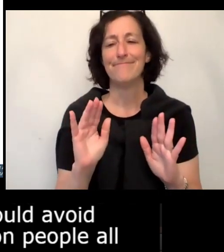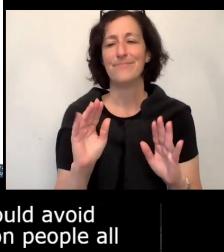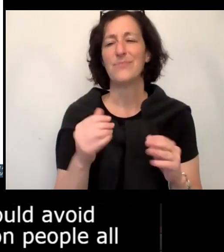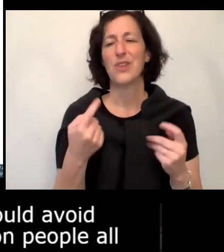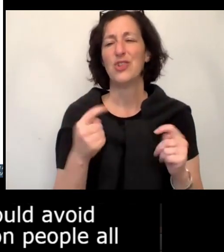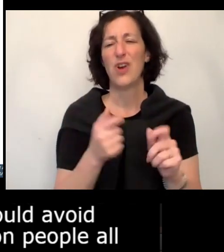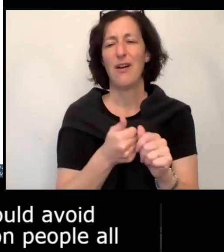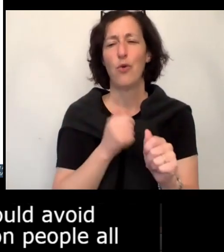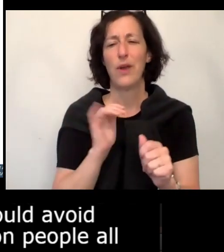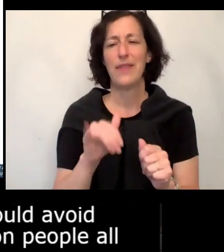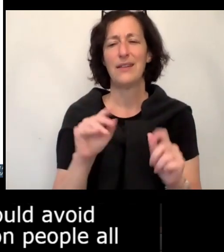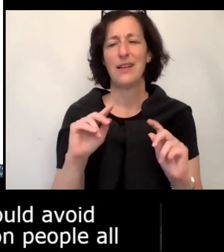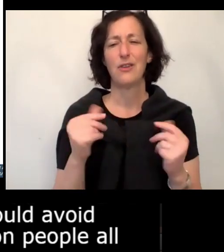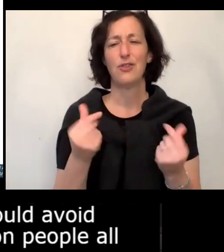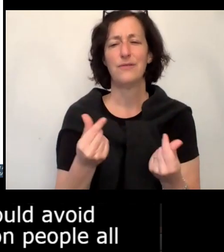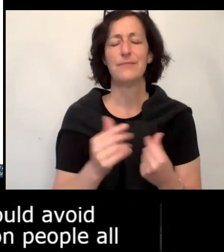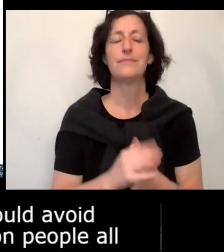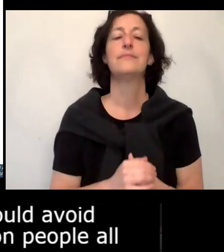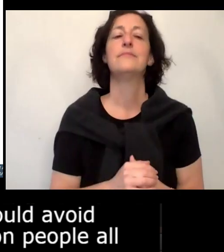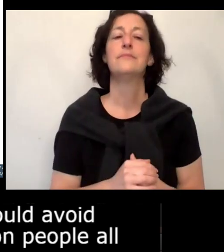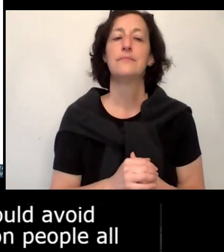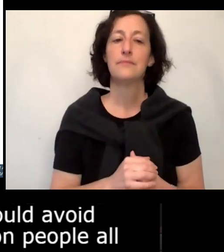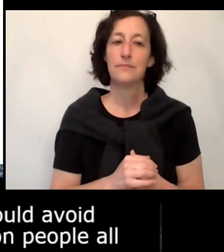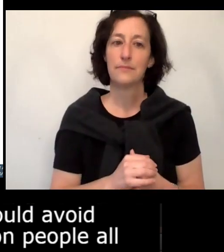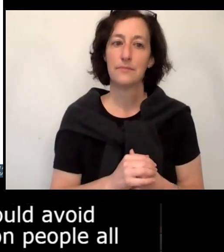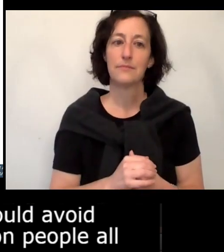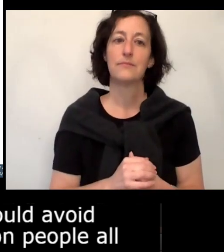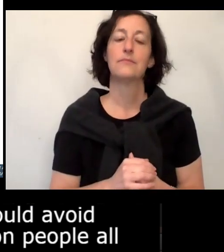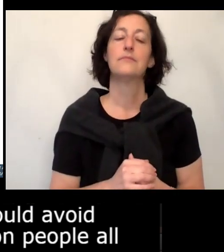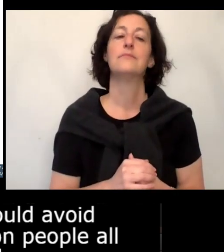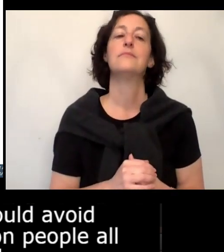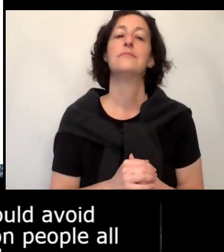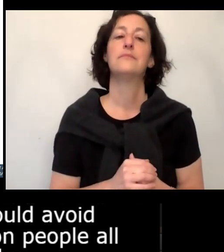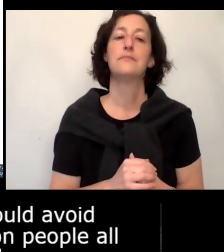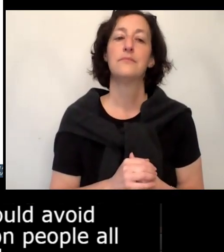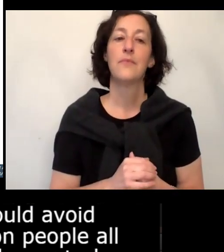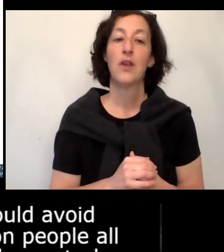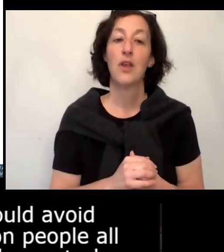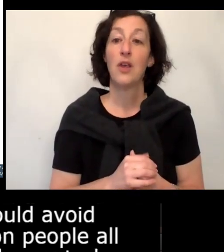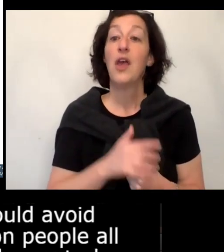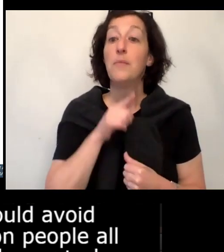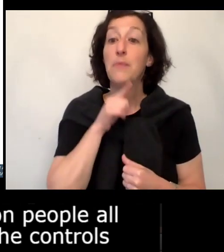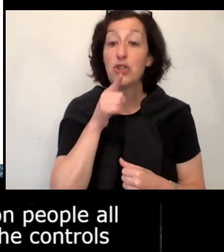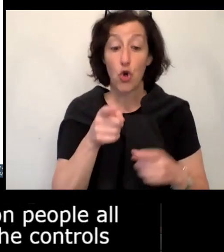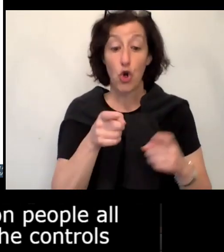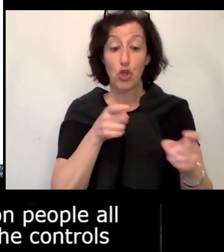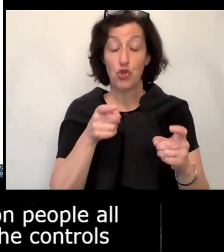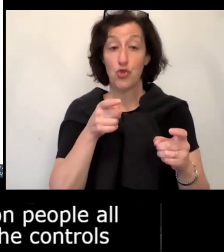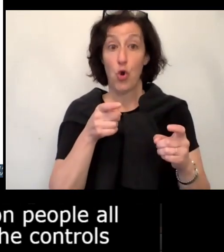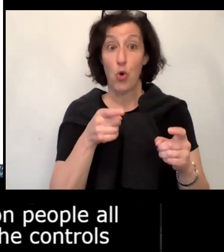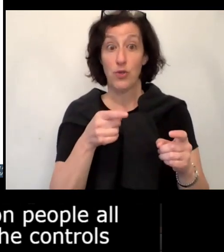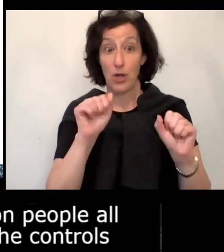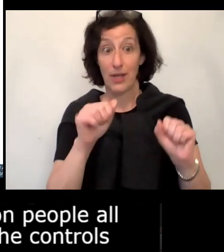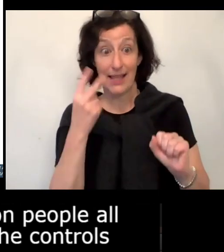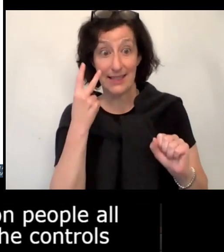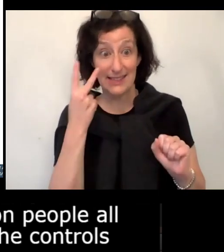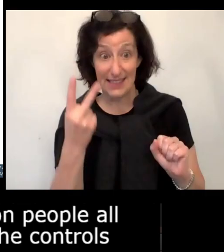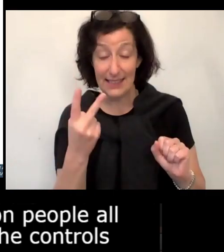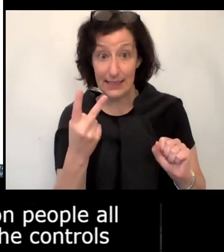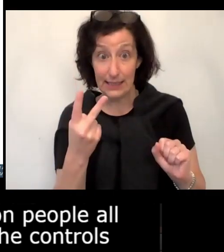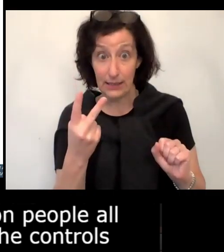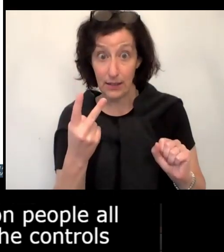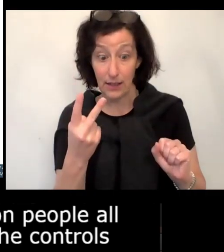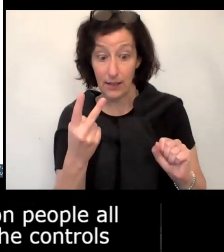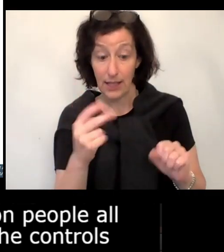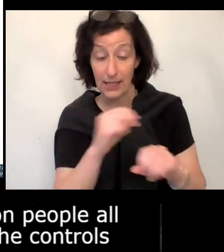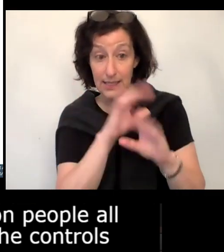You should make sure that the controls are displayed, or that's been enabled. There are some cases where you won't